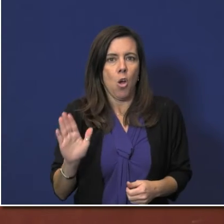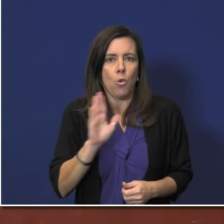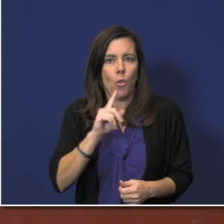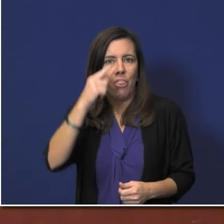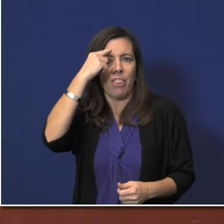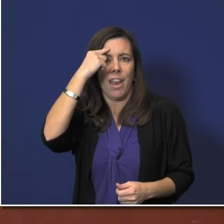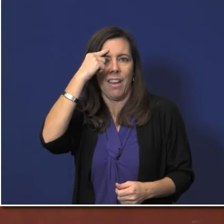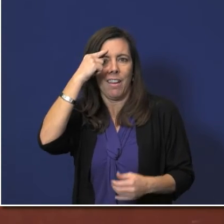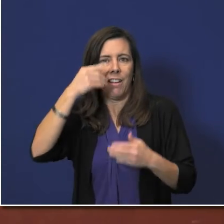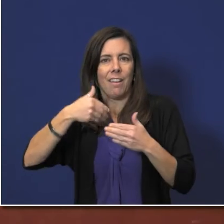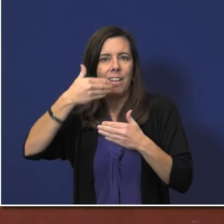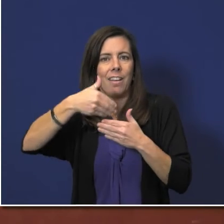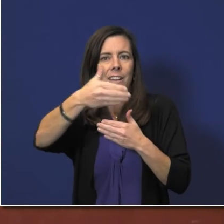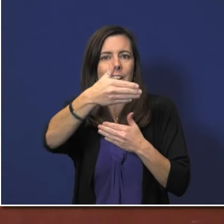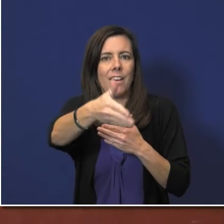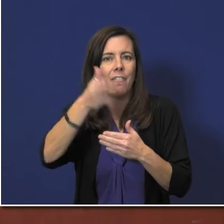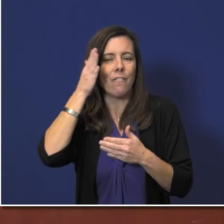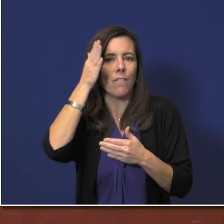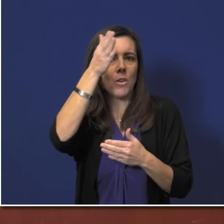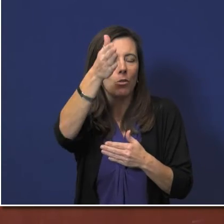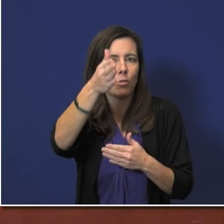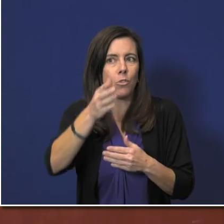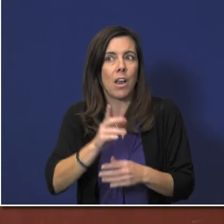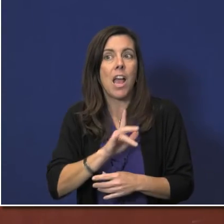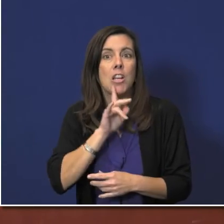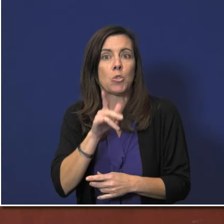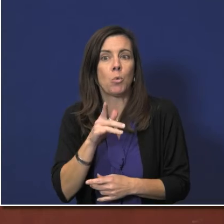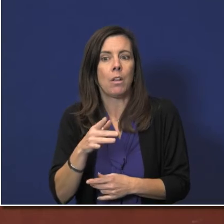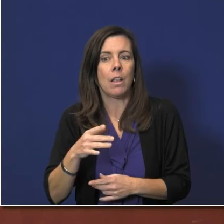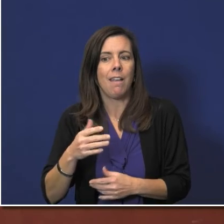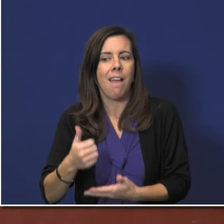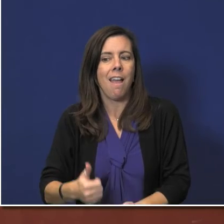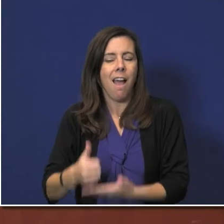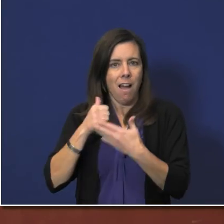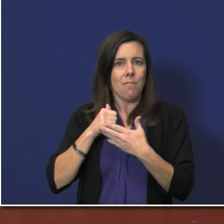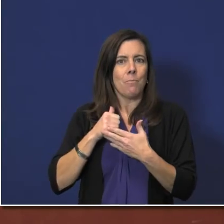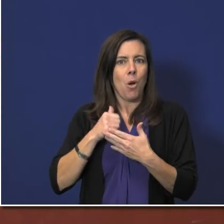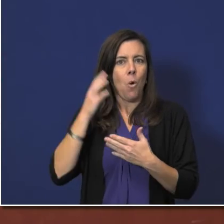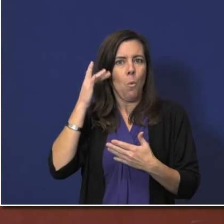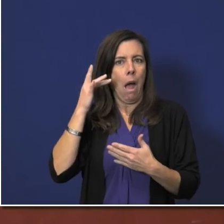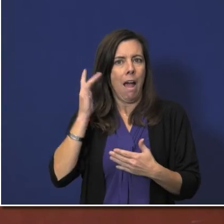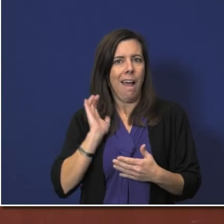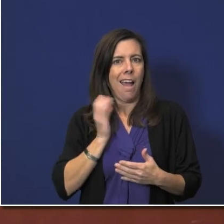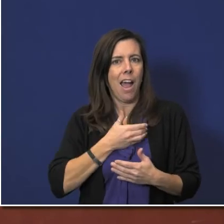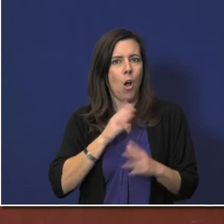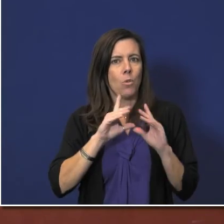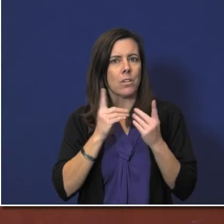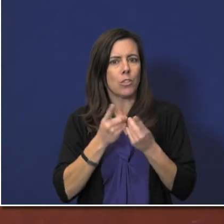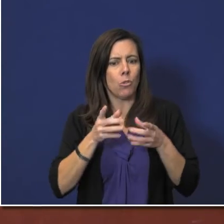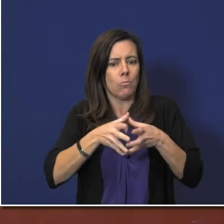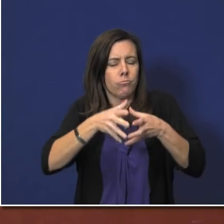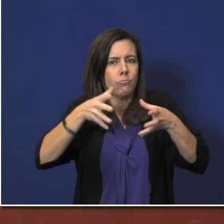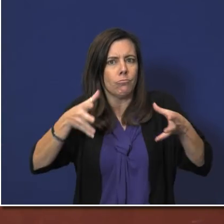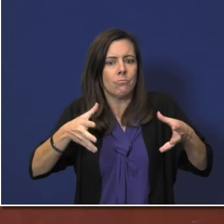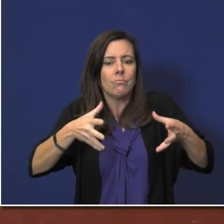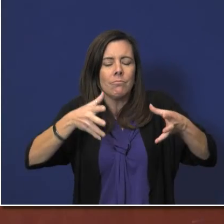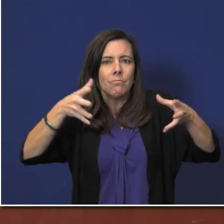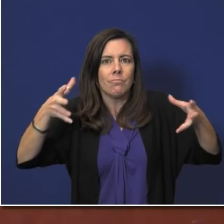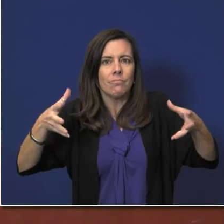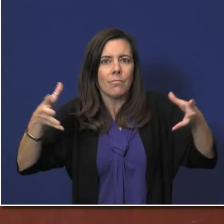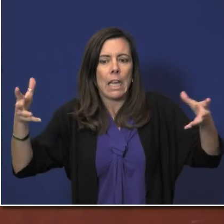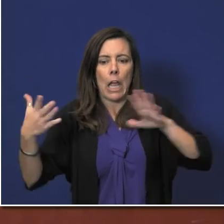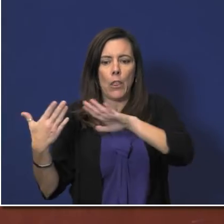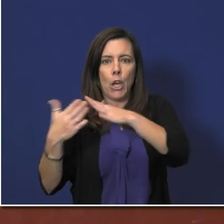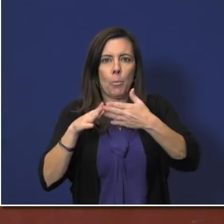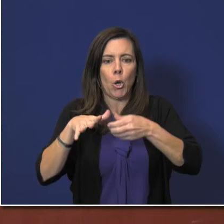has been so beneficial as our district has just continued to grow with students, and the communities around there